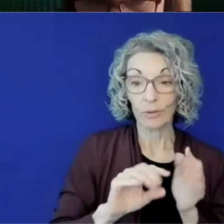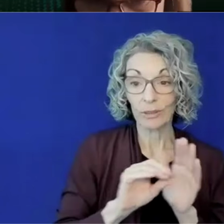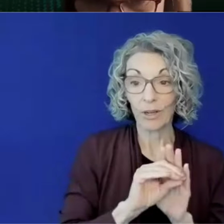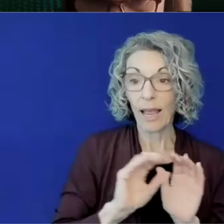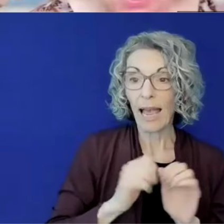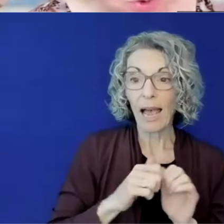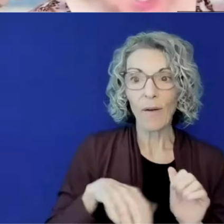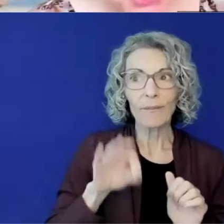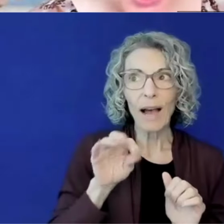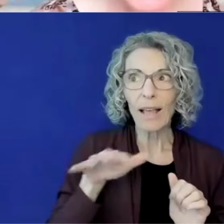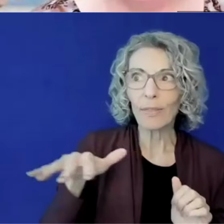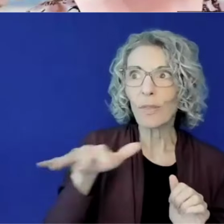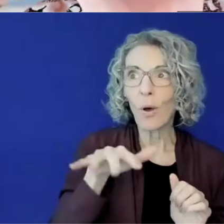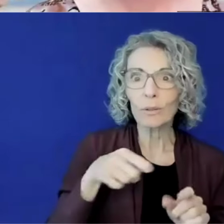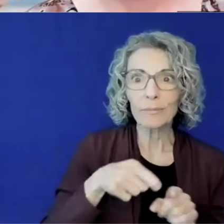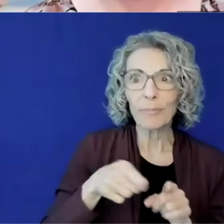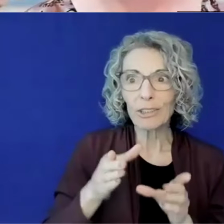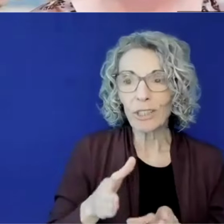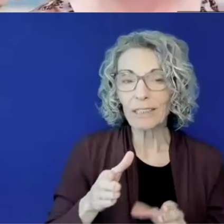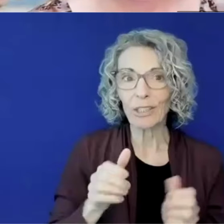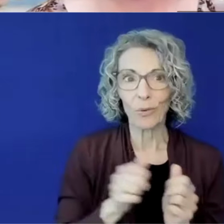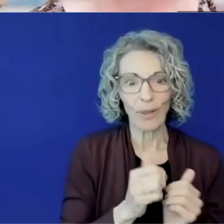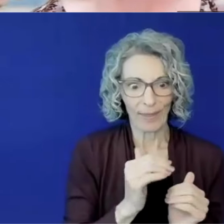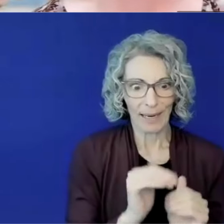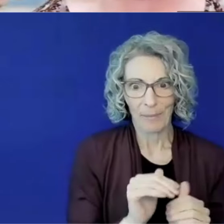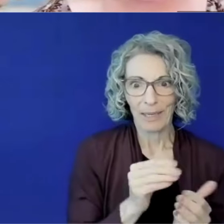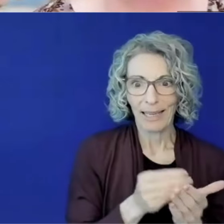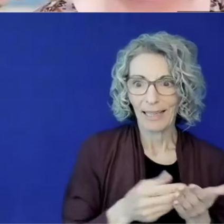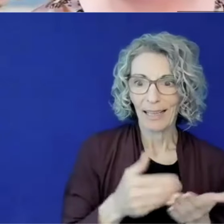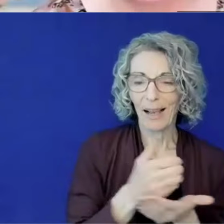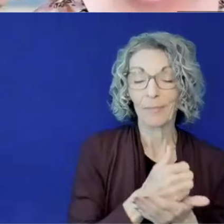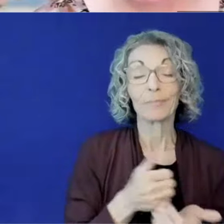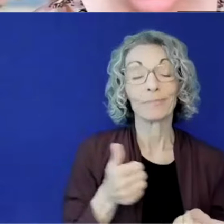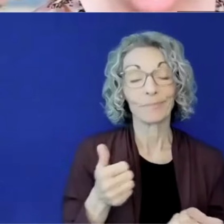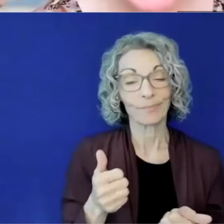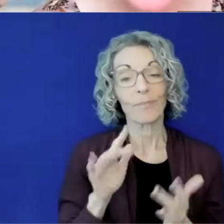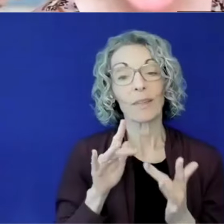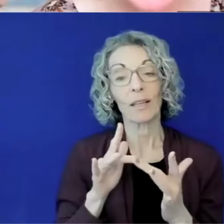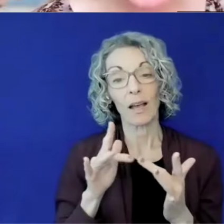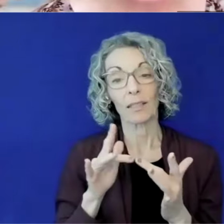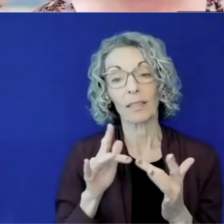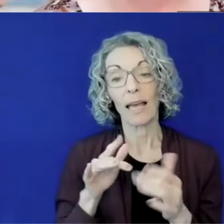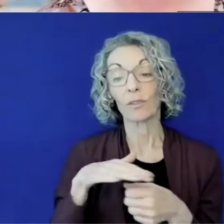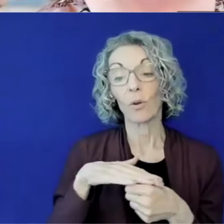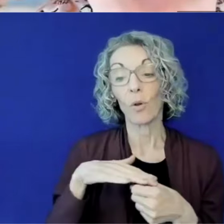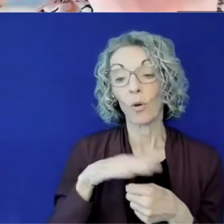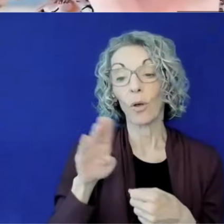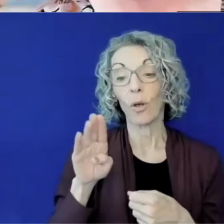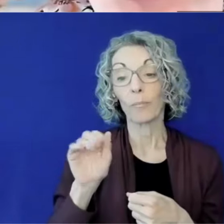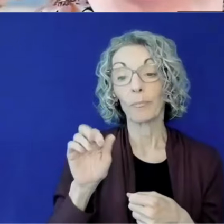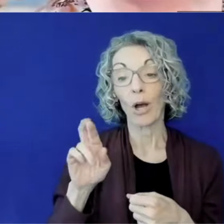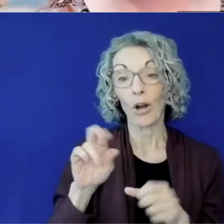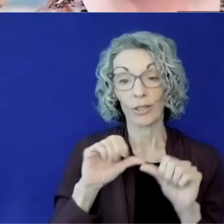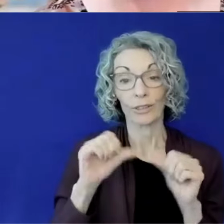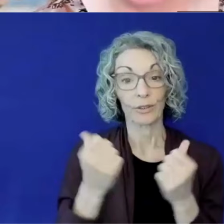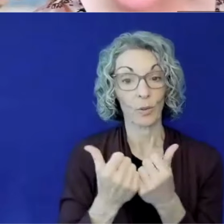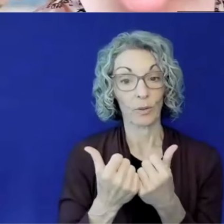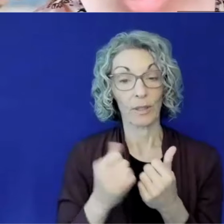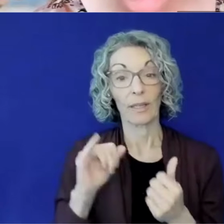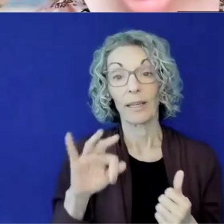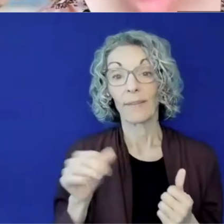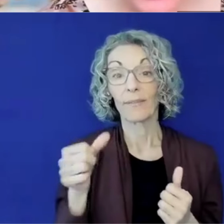income? Great question. And I would say contact your local bar association. If there are